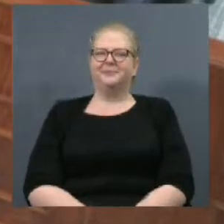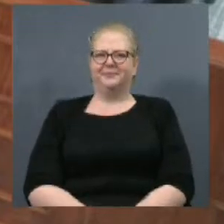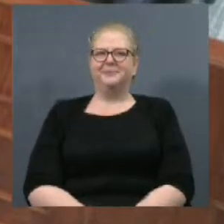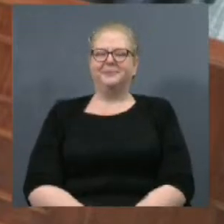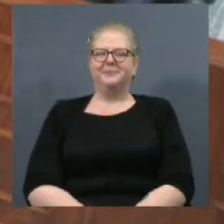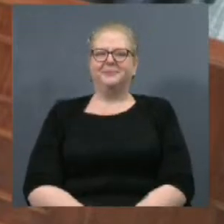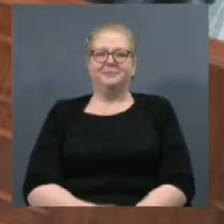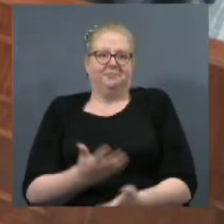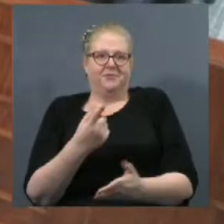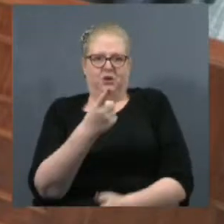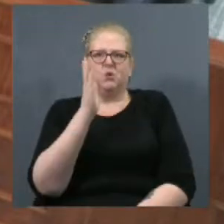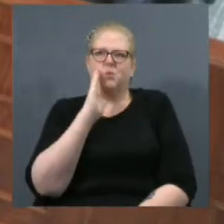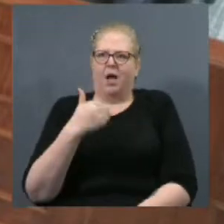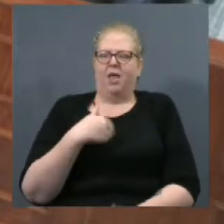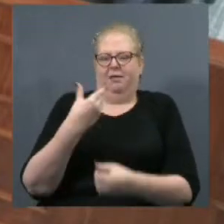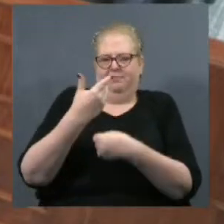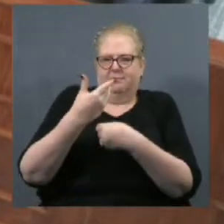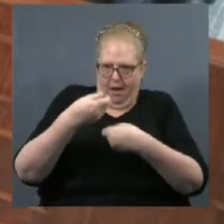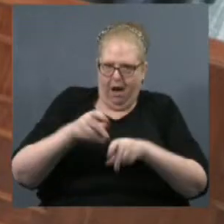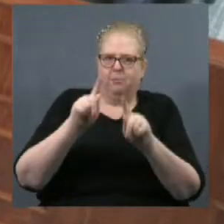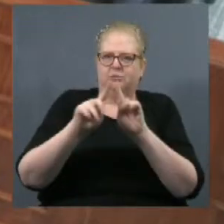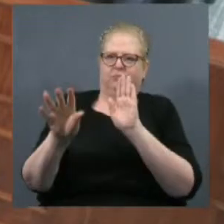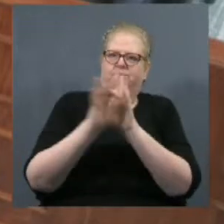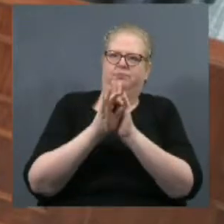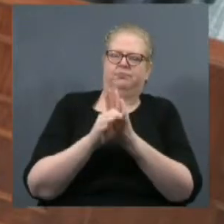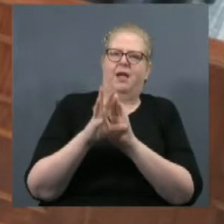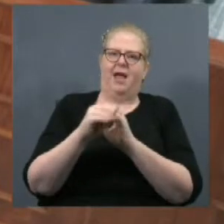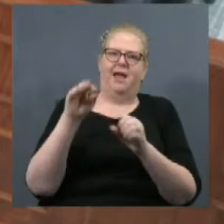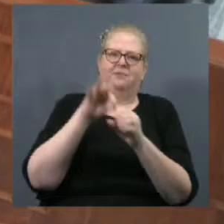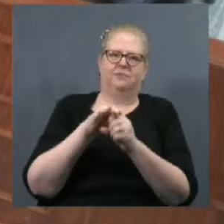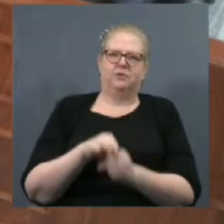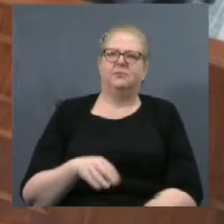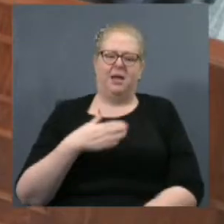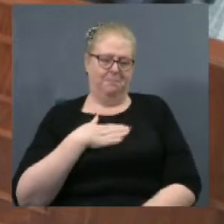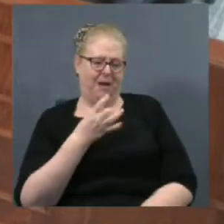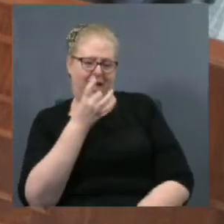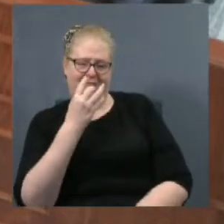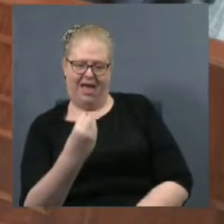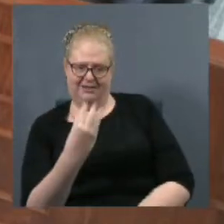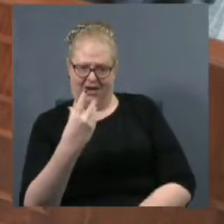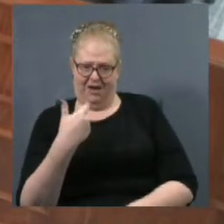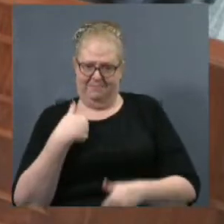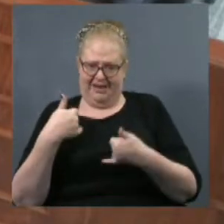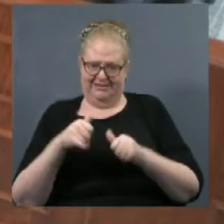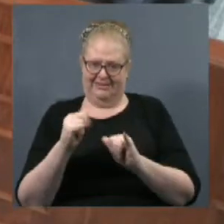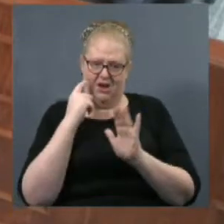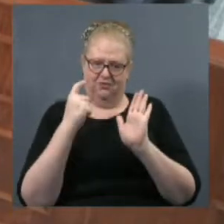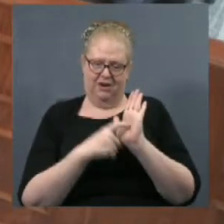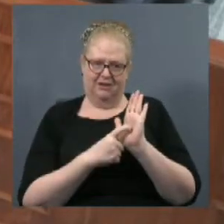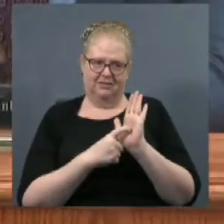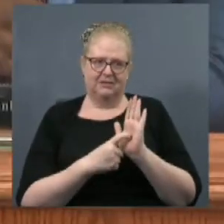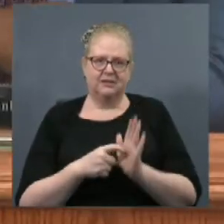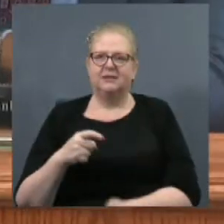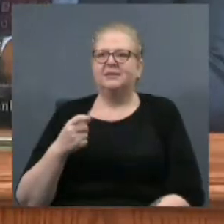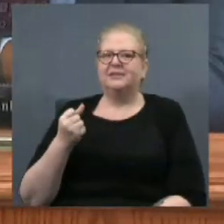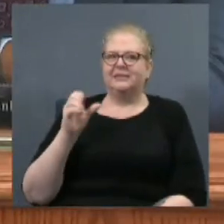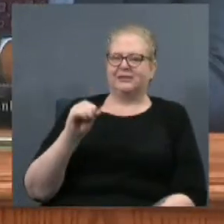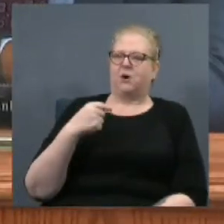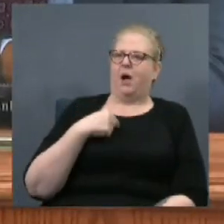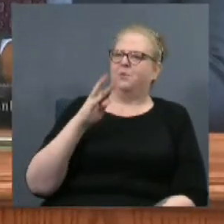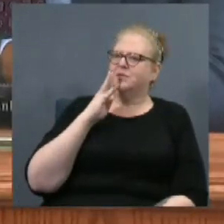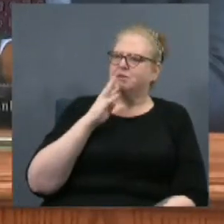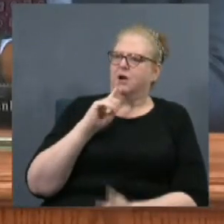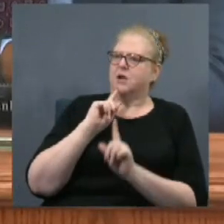Okay. for you to vote yes or no. My light is on. Am I still recognized or not? I was talking, so then I answered the question from